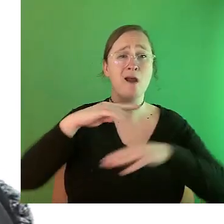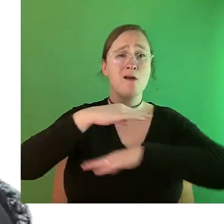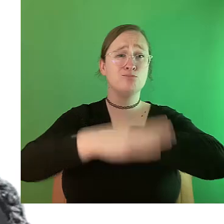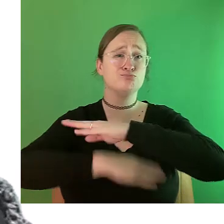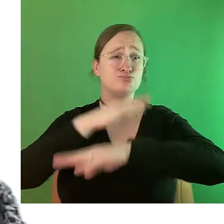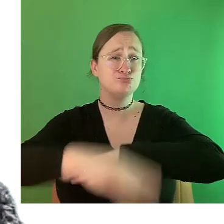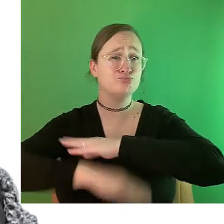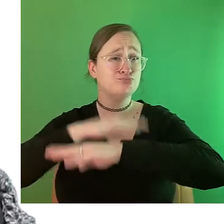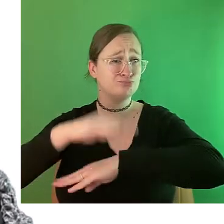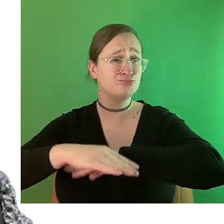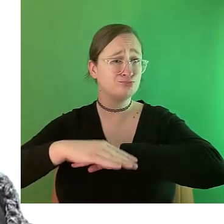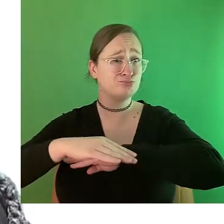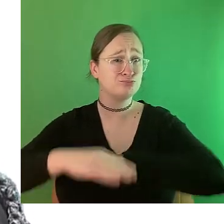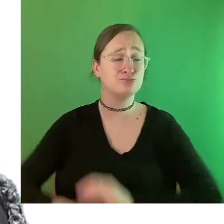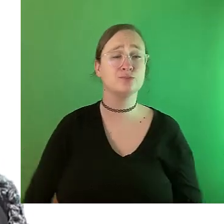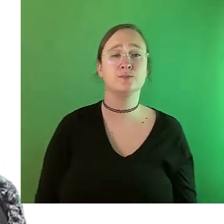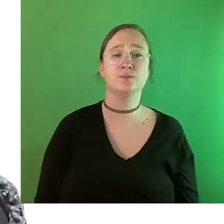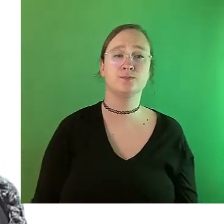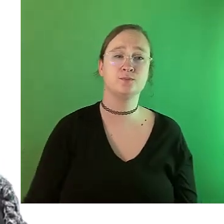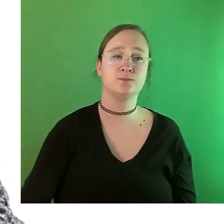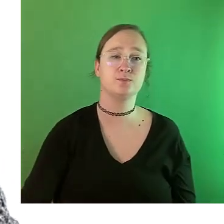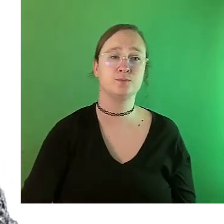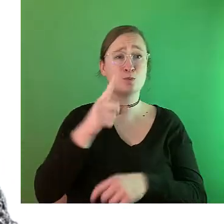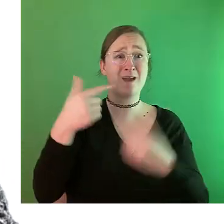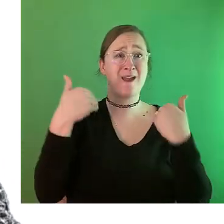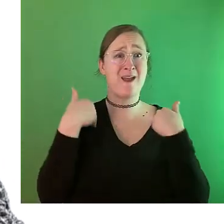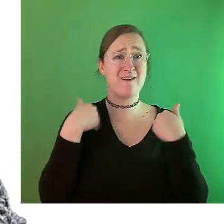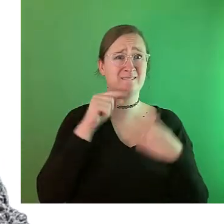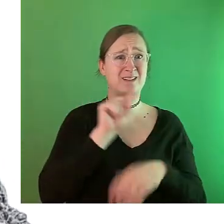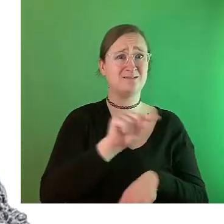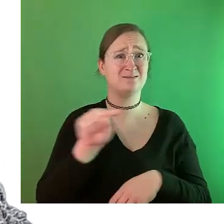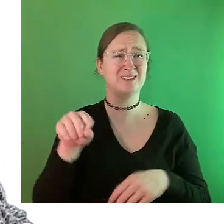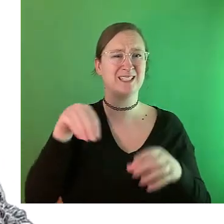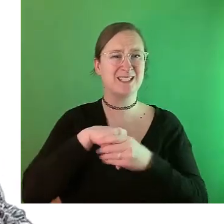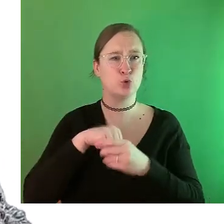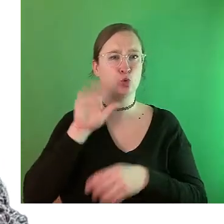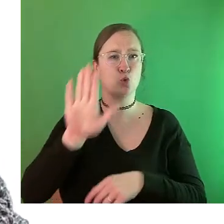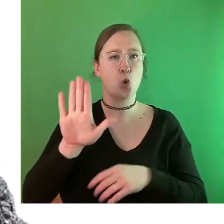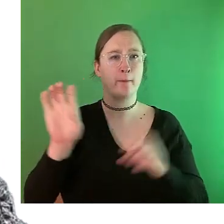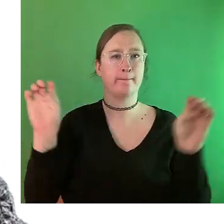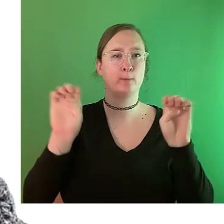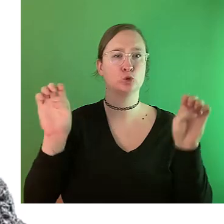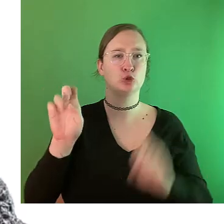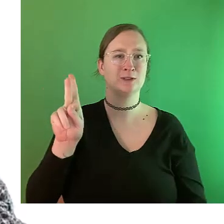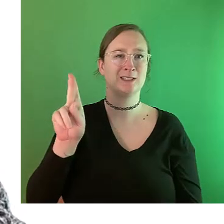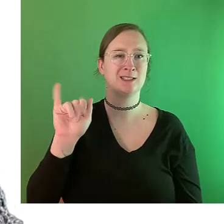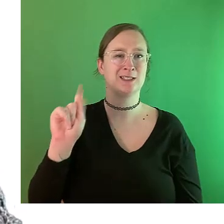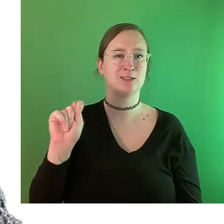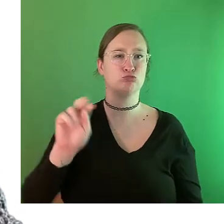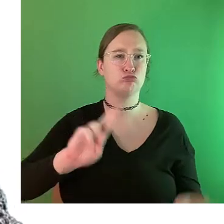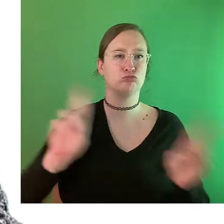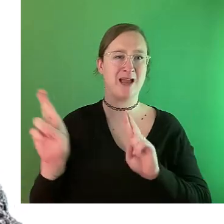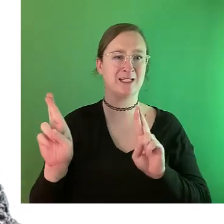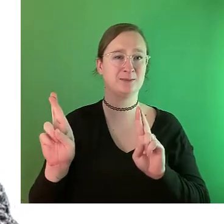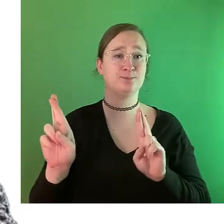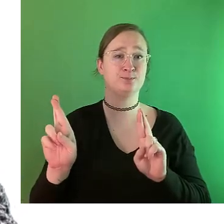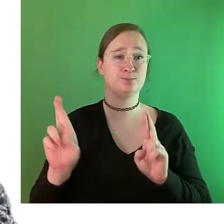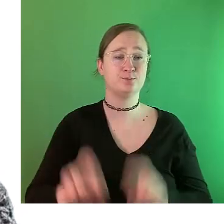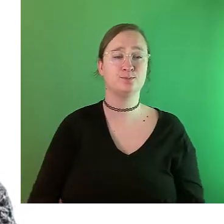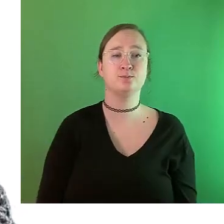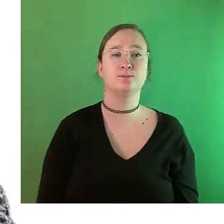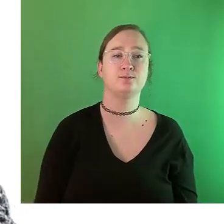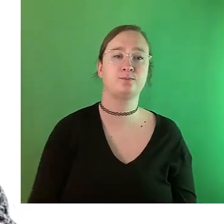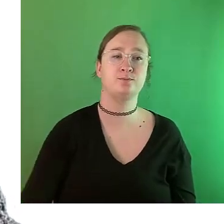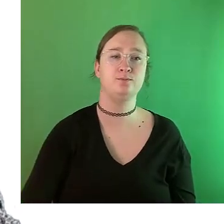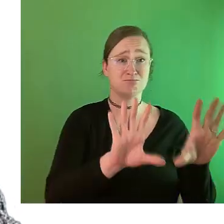your home. Healthcare services may not be available. Things like dialysis or cancer treatments may not be available